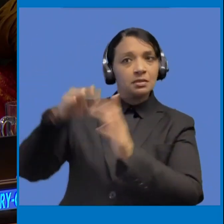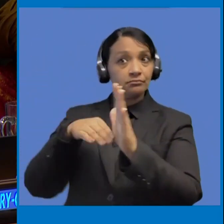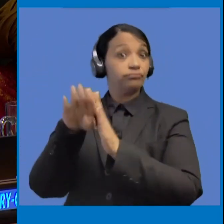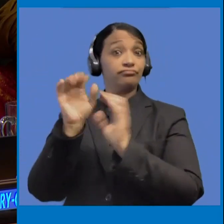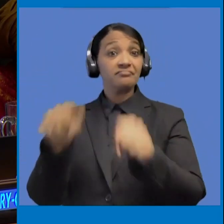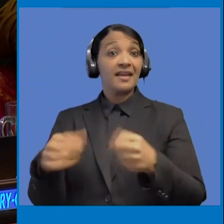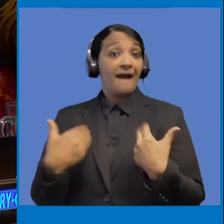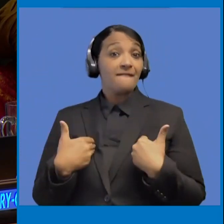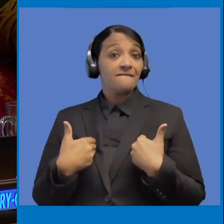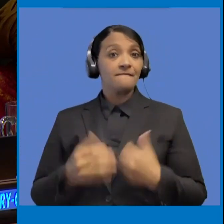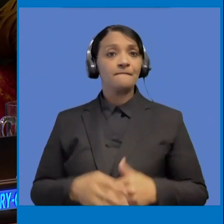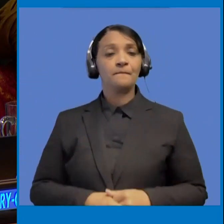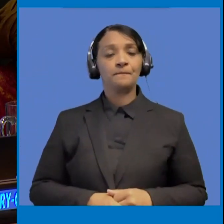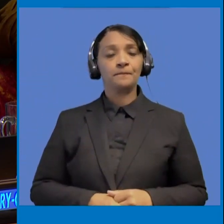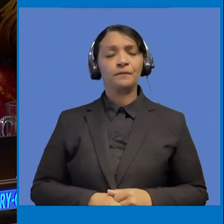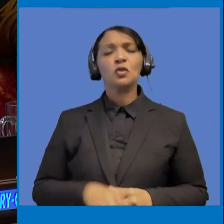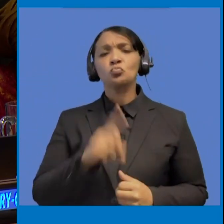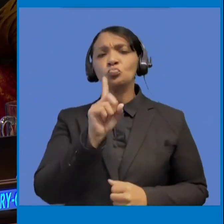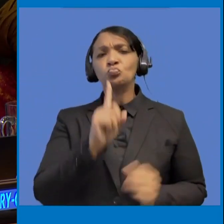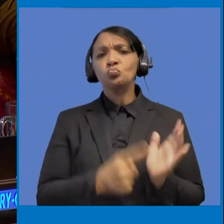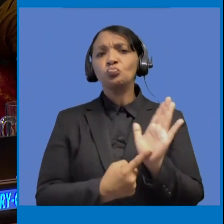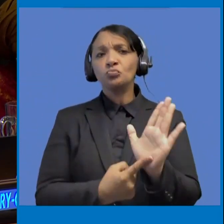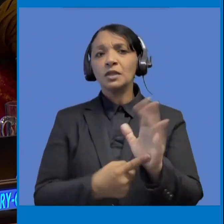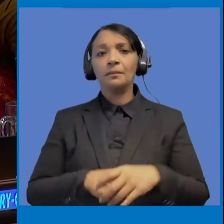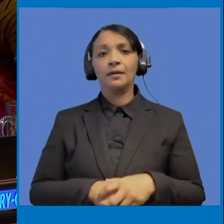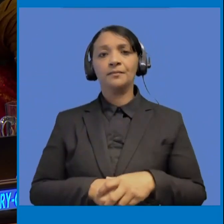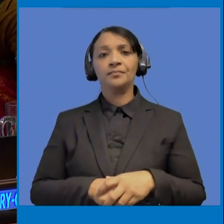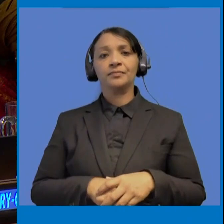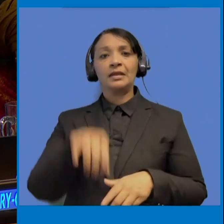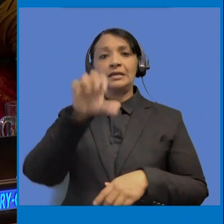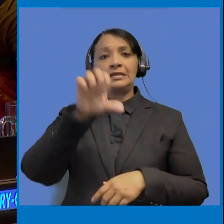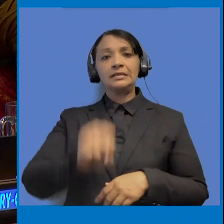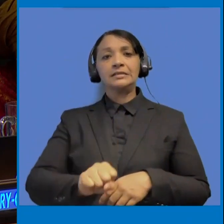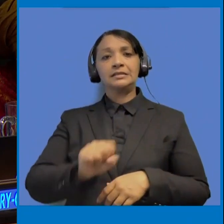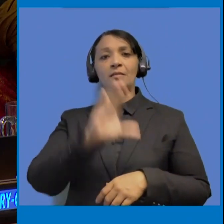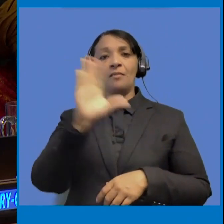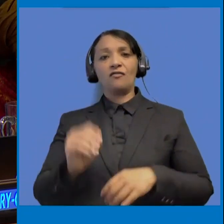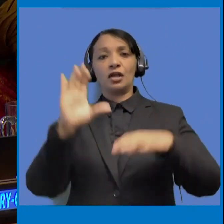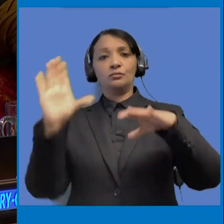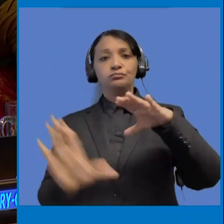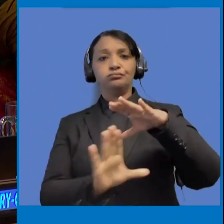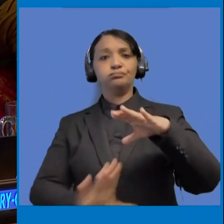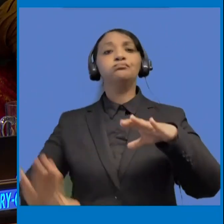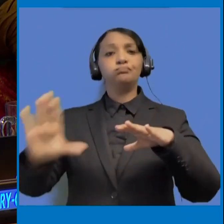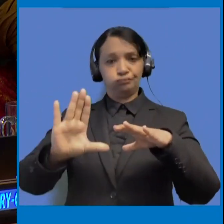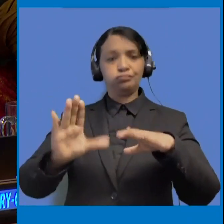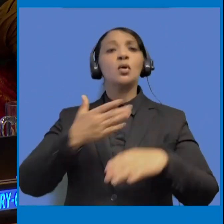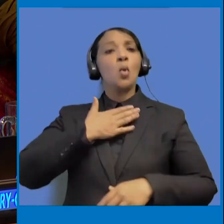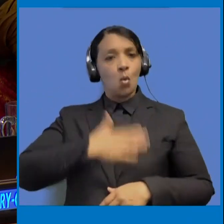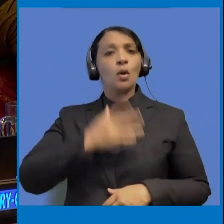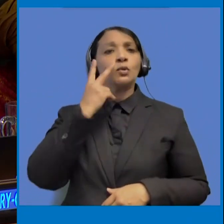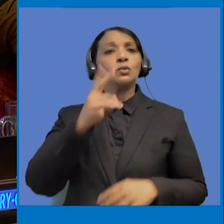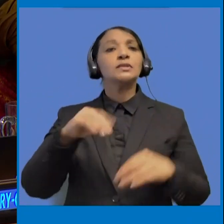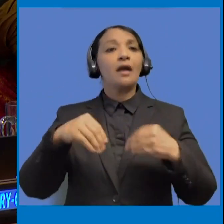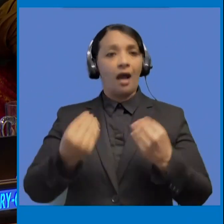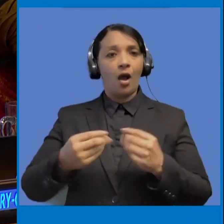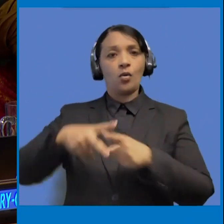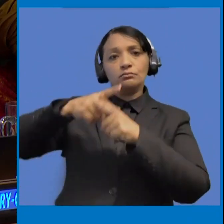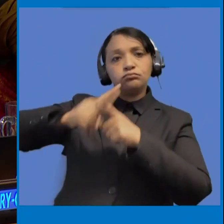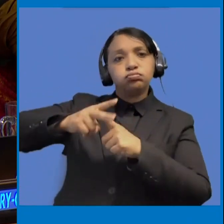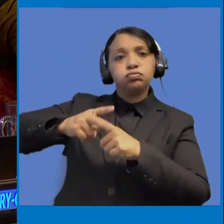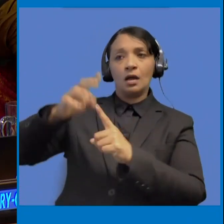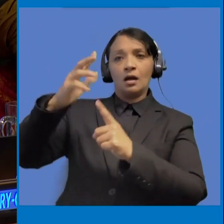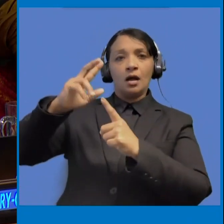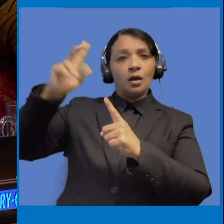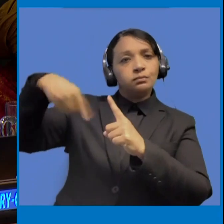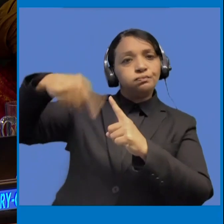For example, sub-Saharan Africa's renewable power capacity, led by solar, onshore wind, and hydropower, is expected